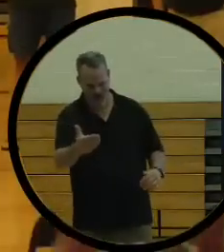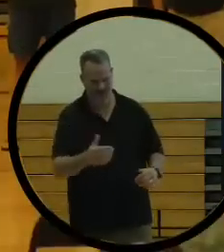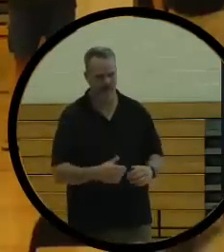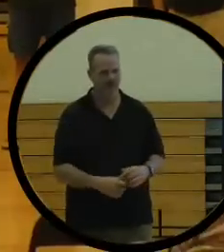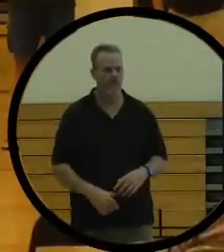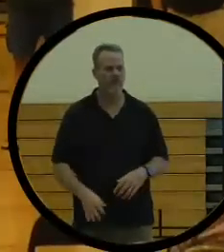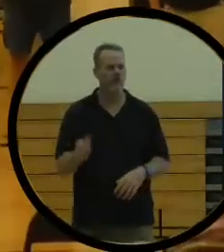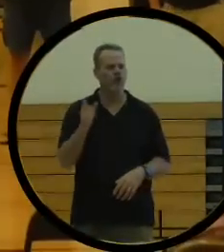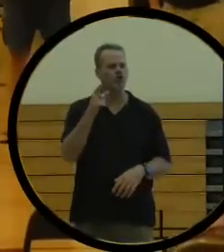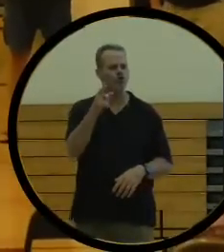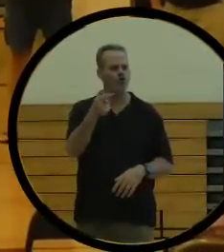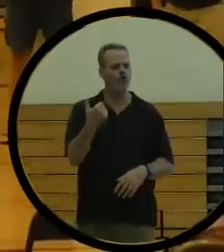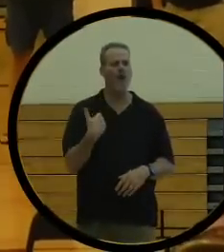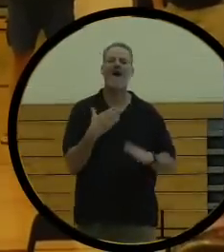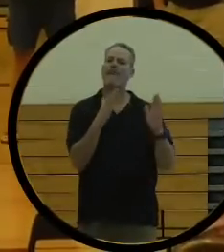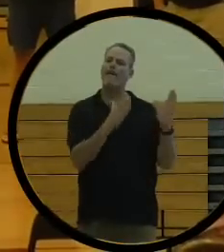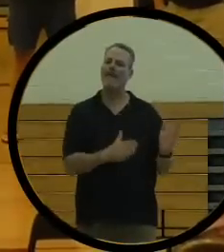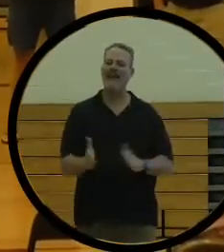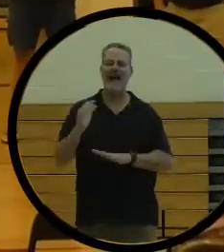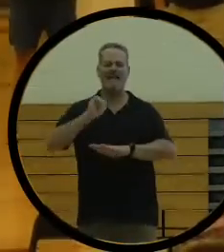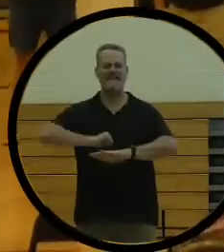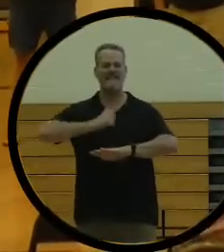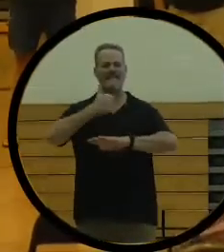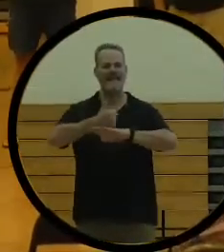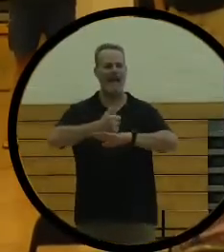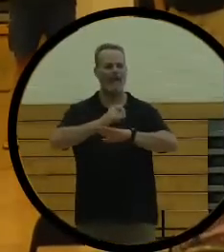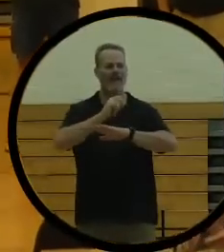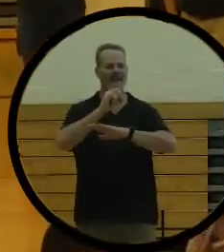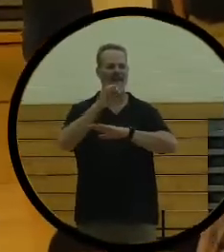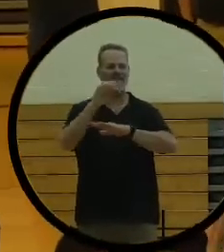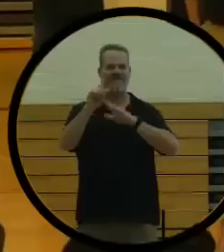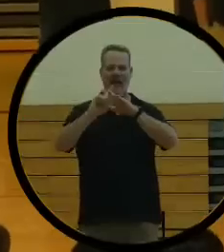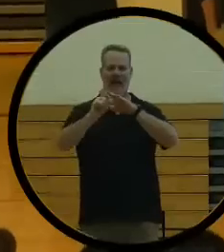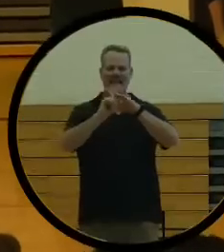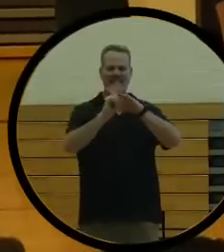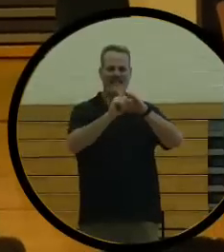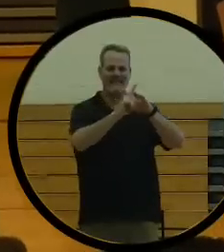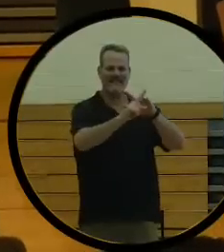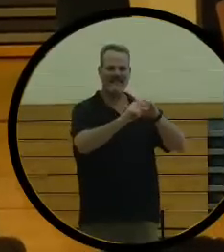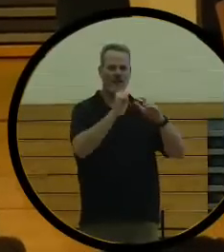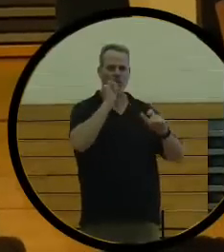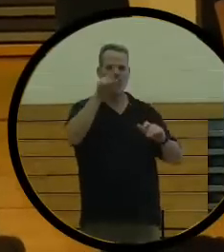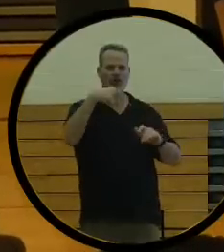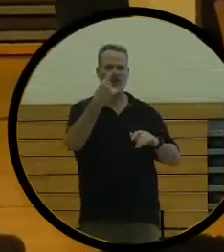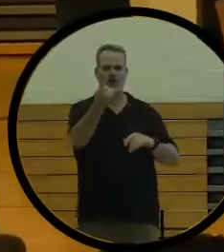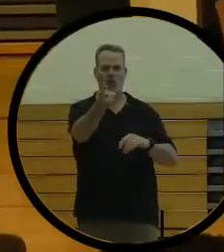Do you have a plan in place as far as exodus besides the main highway?